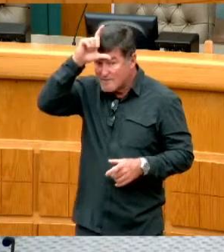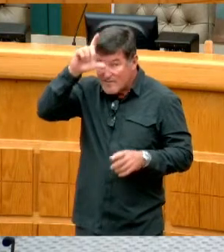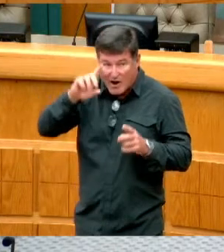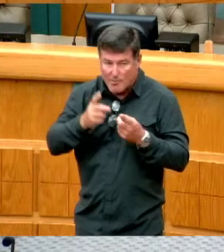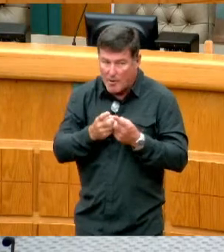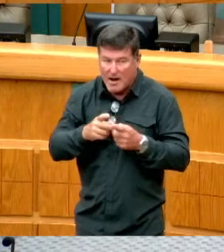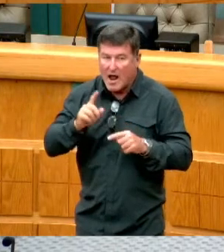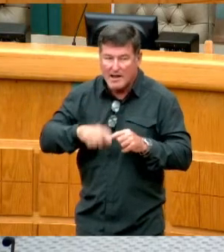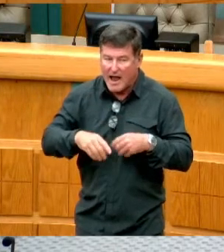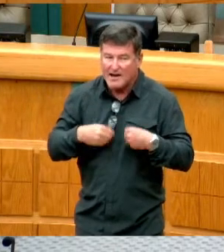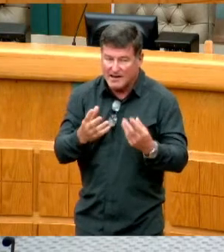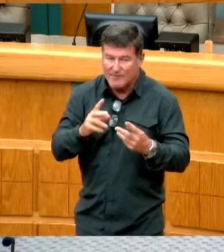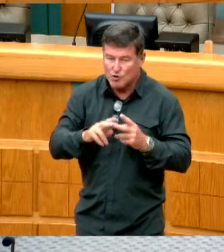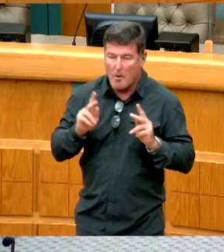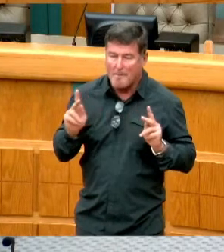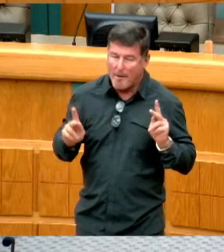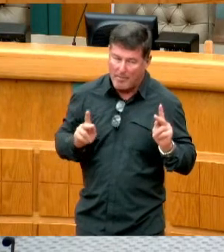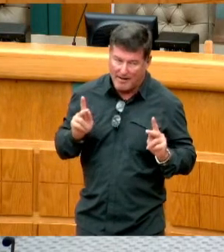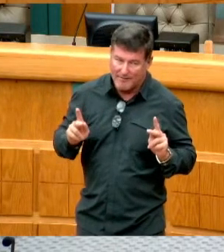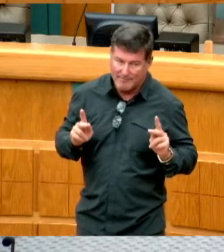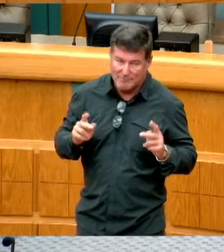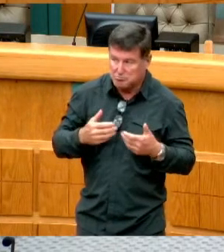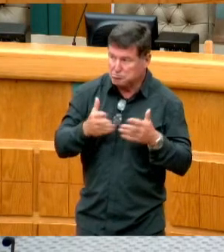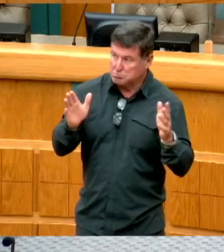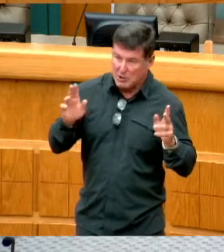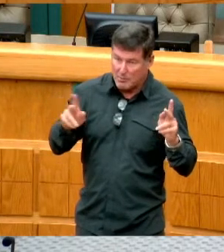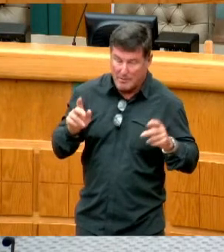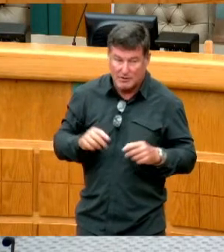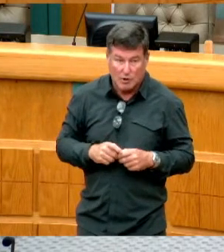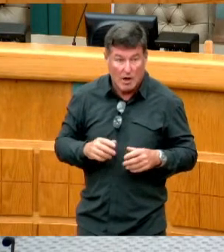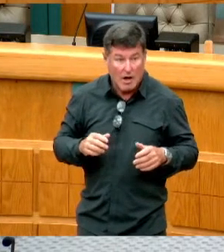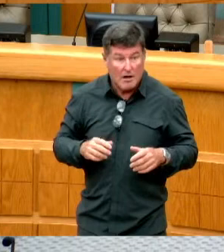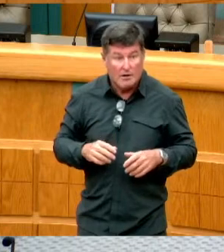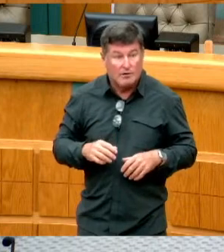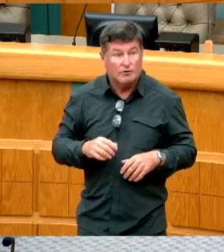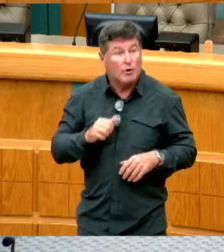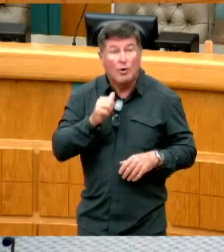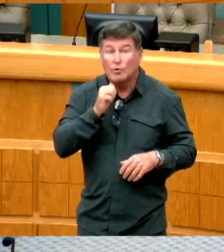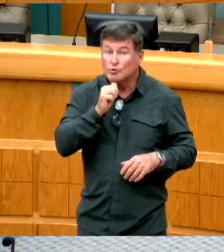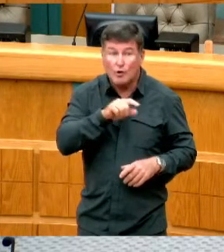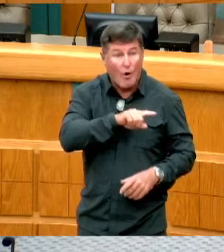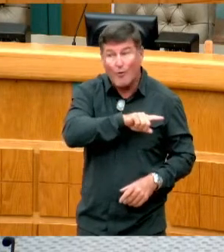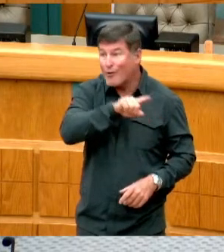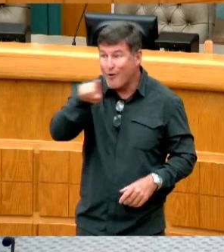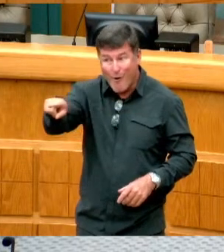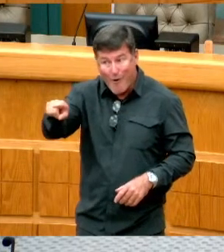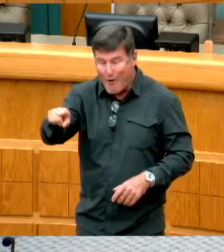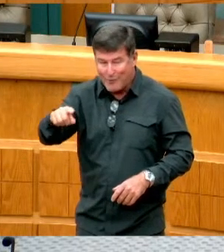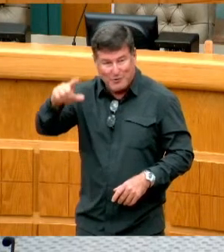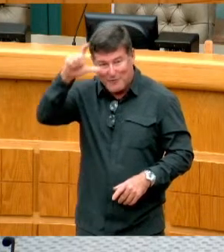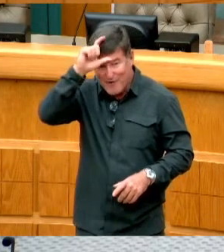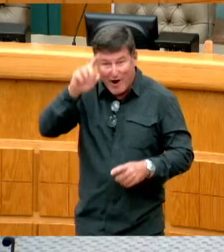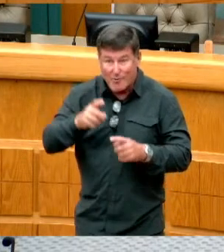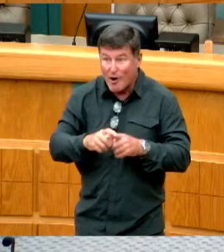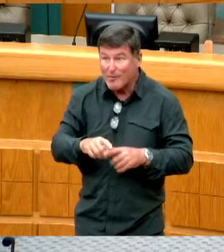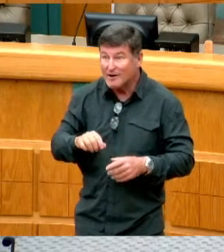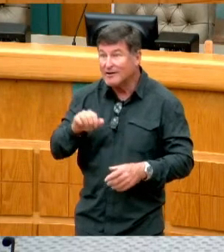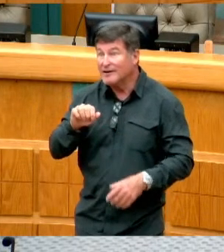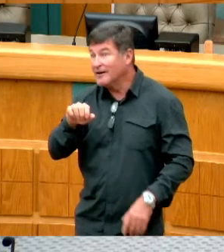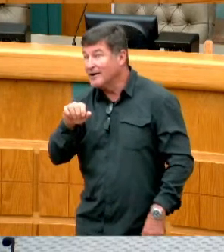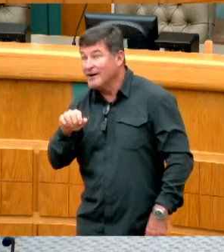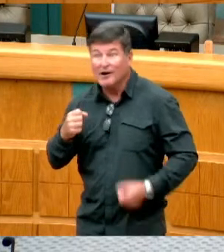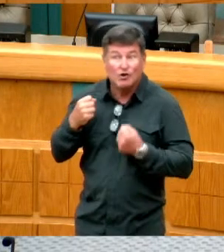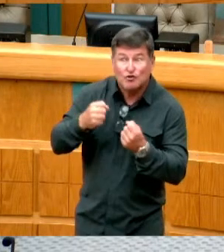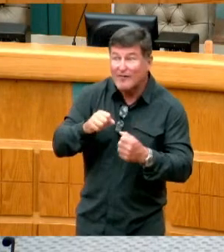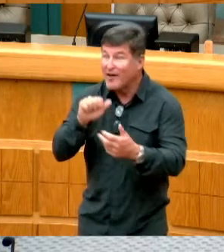public. And so I'm encouraging people not to go over to the fire department looking for vaccines, because